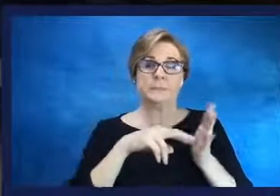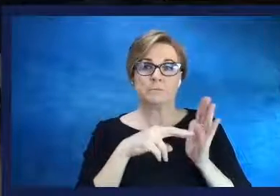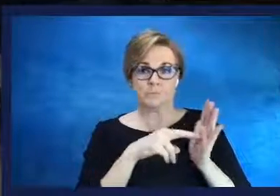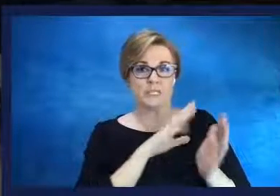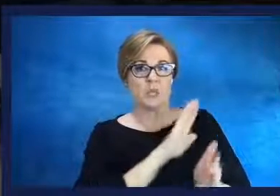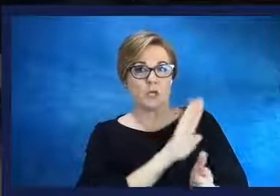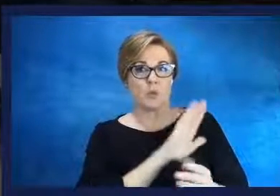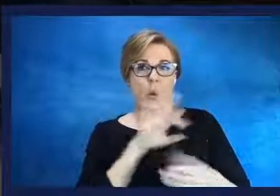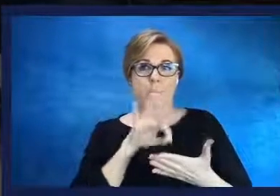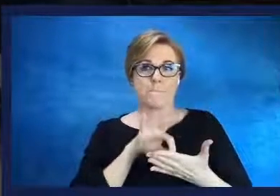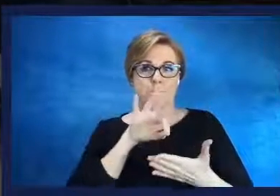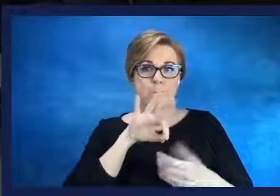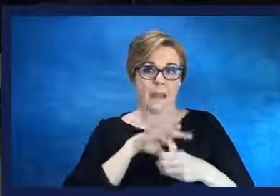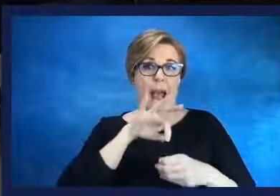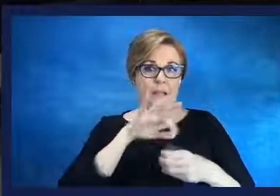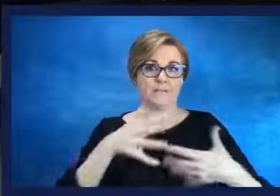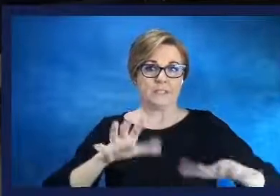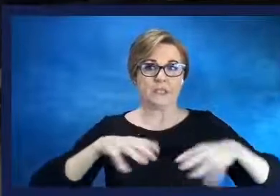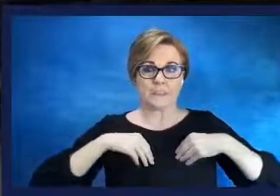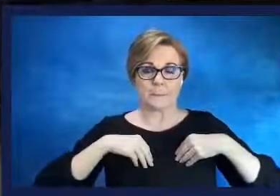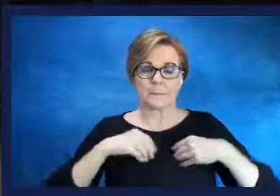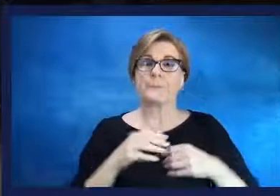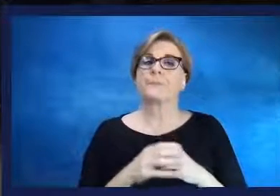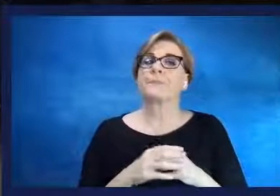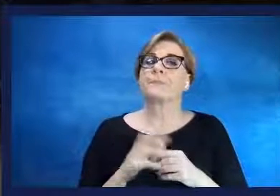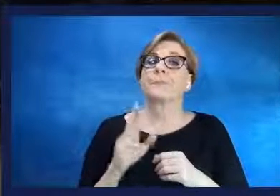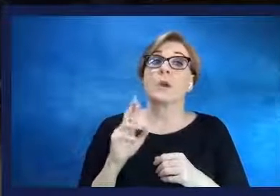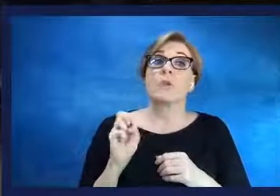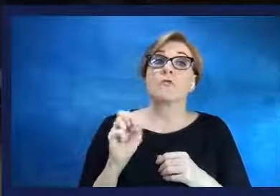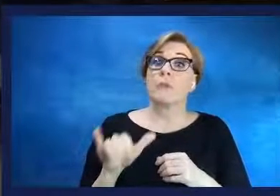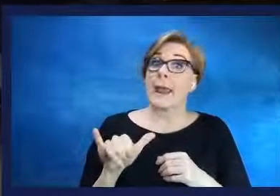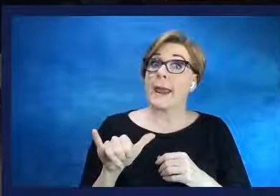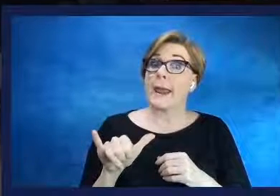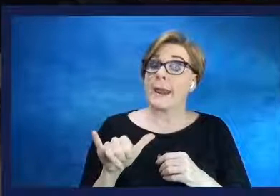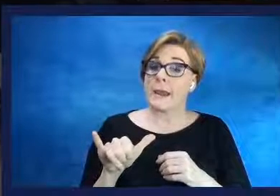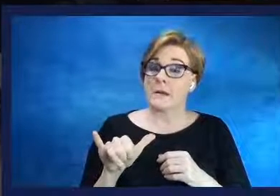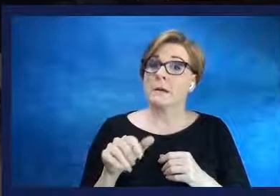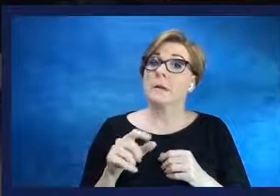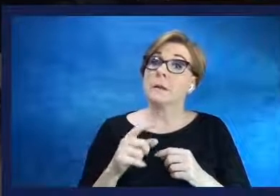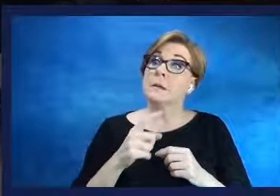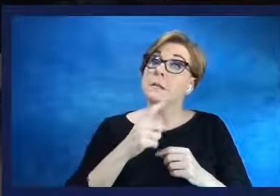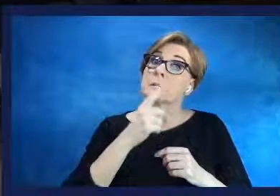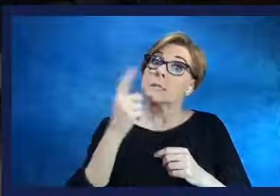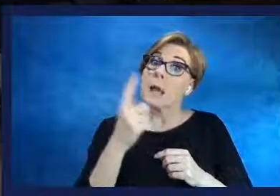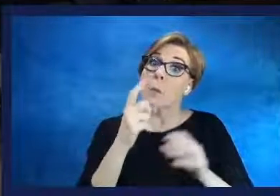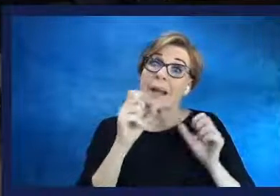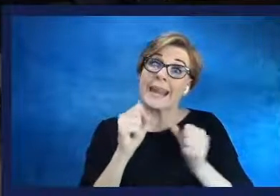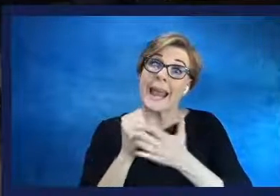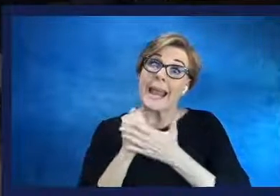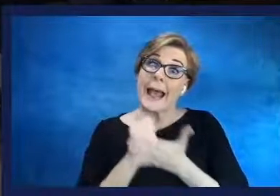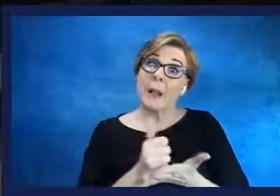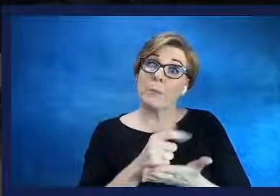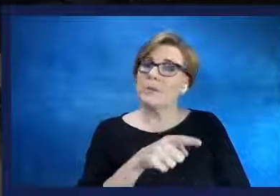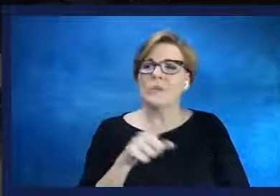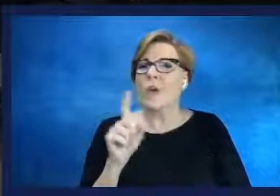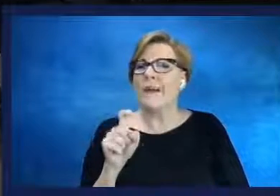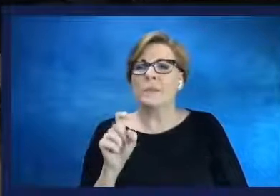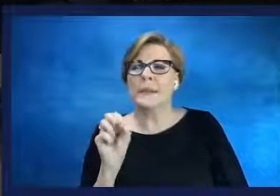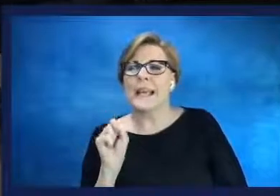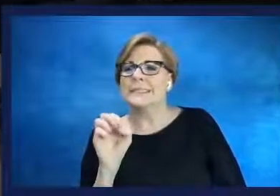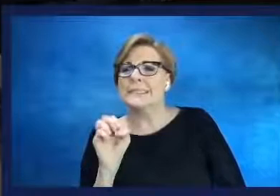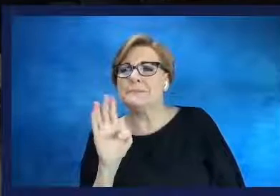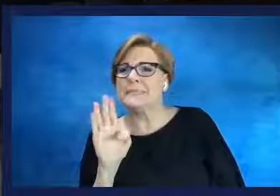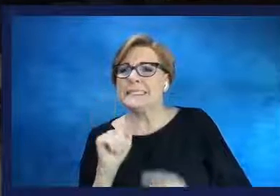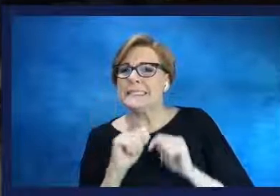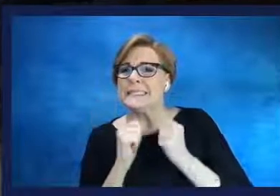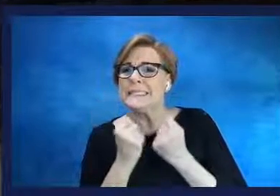because when I mentioned that somebody can assist you, it doesn't have to be an SEB team. Not only can they assist you at home, but you can have a person